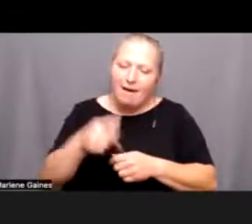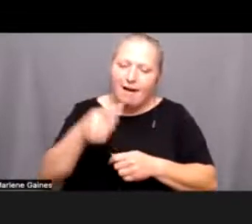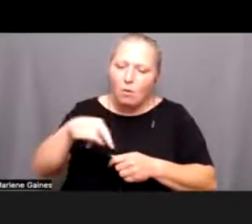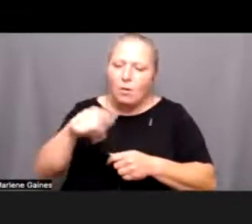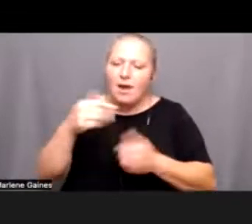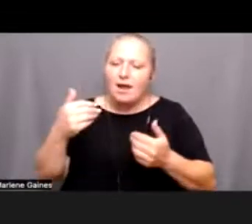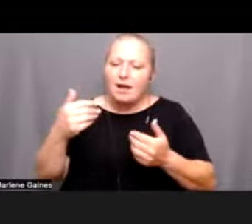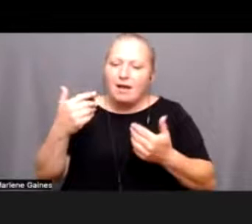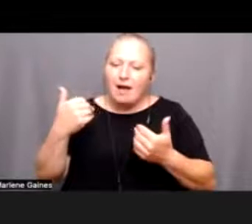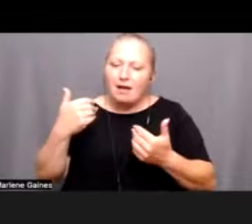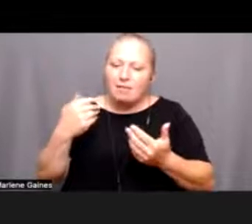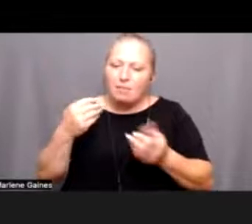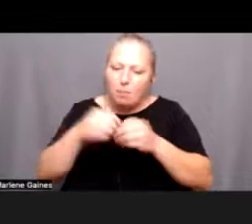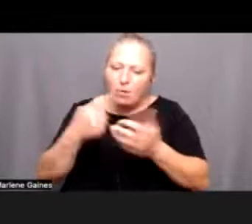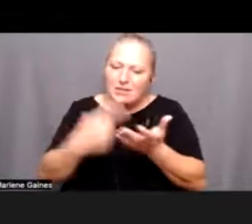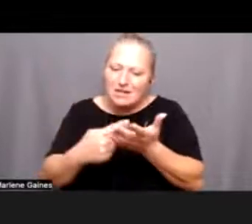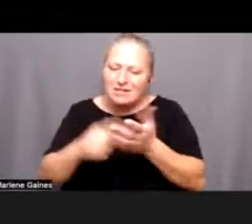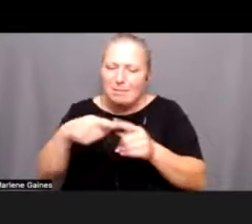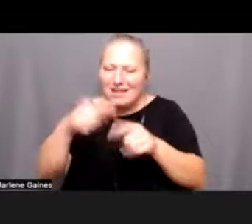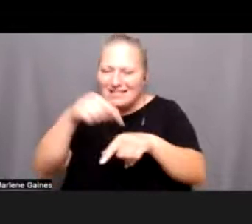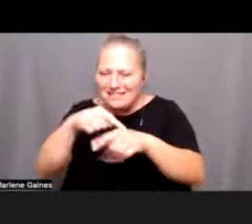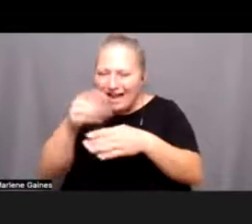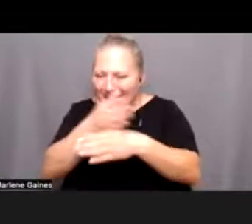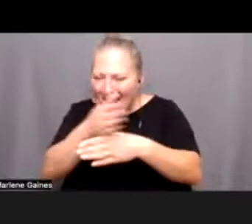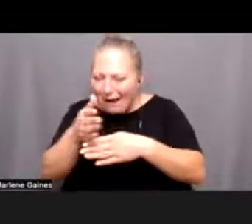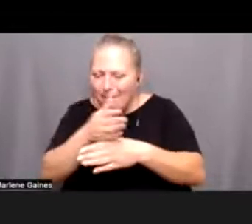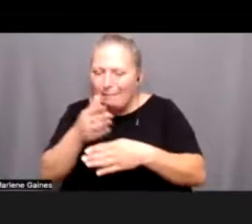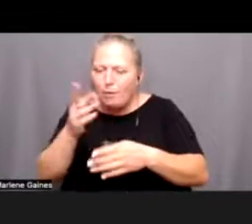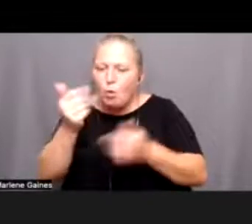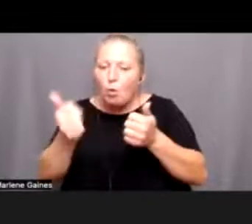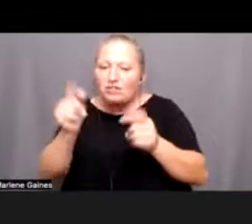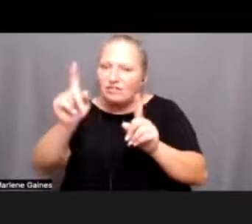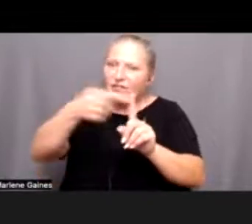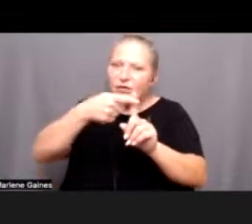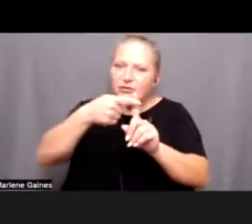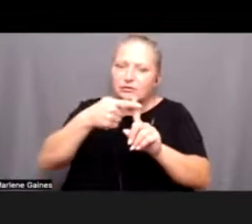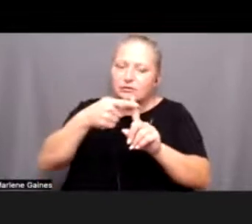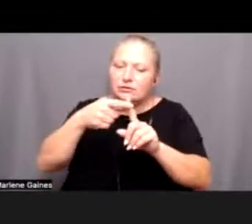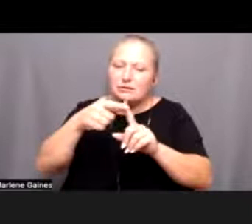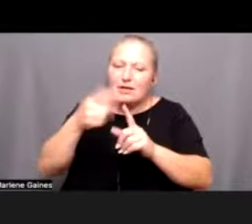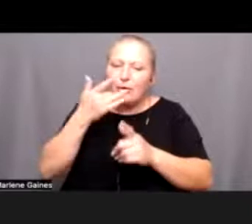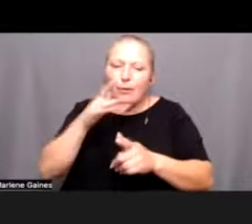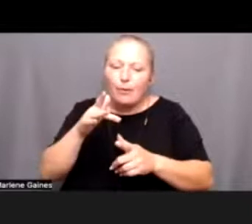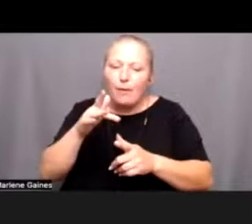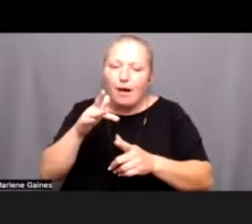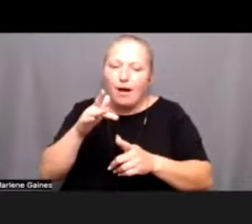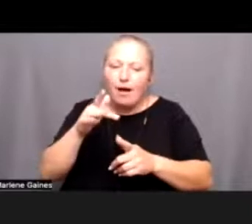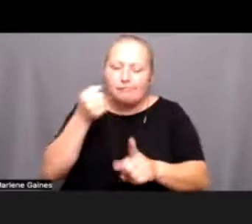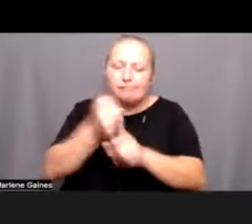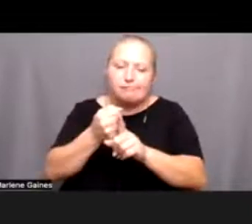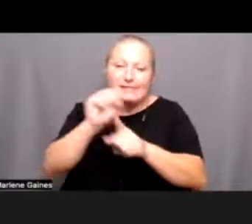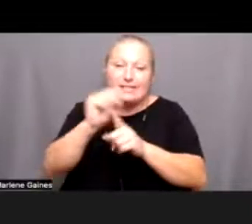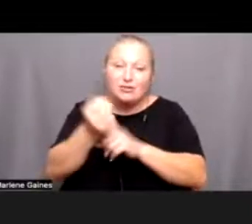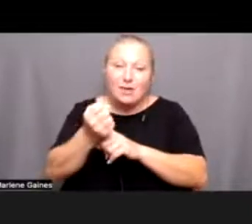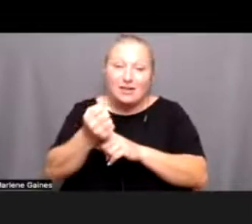we have discussion around like what the timeline needs to be and what comes first, just so that we're not finding ourselves in a situation where we've made